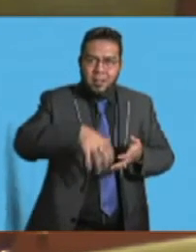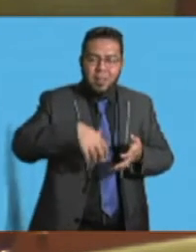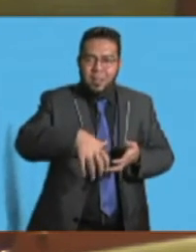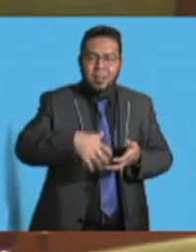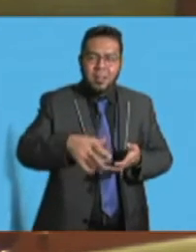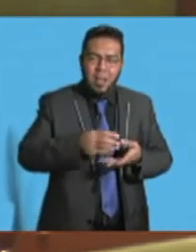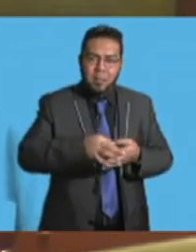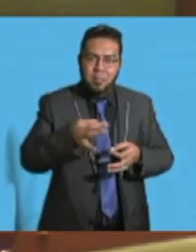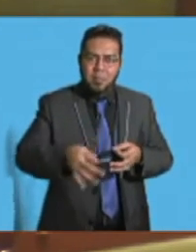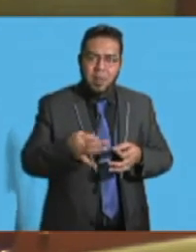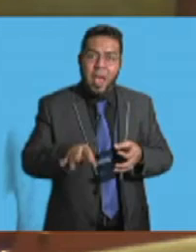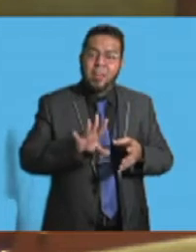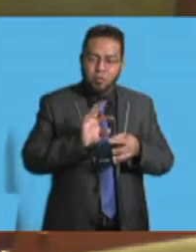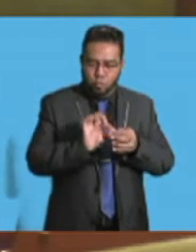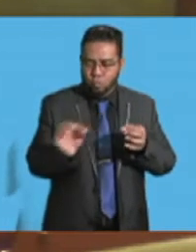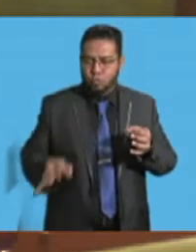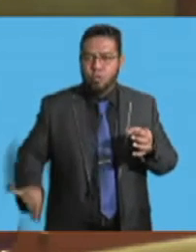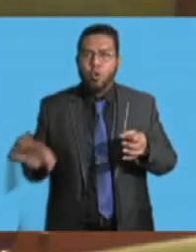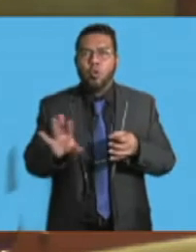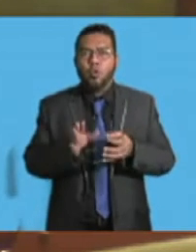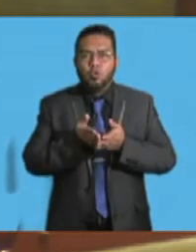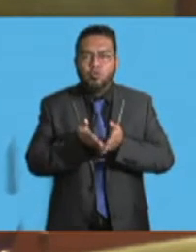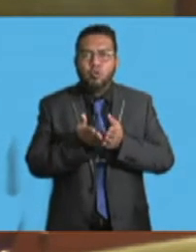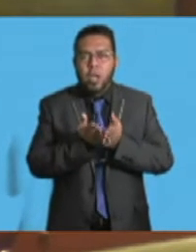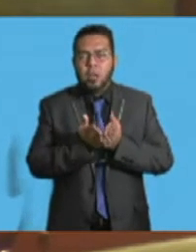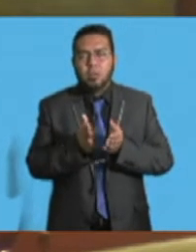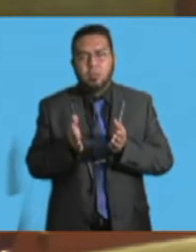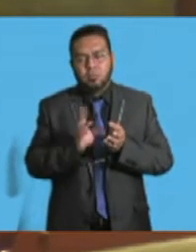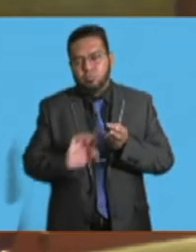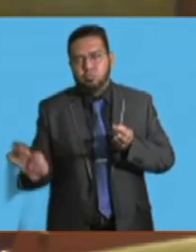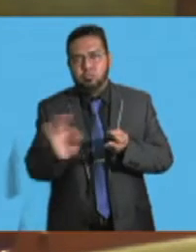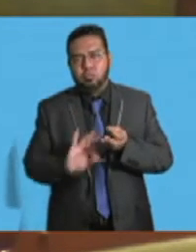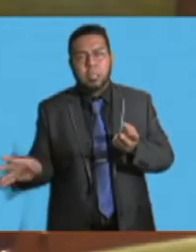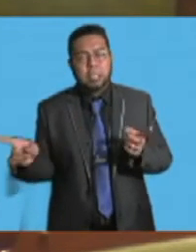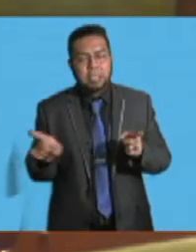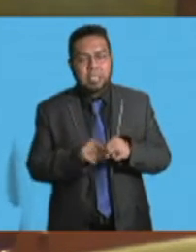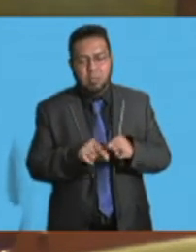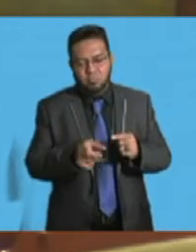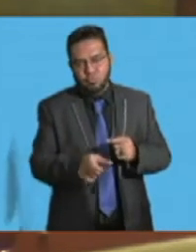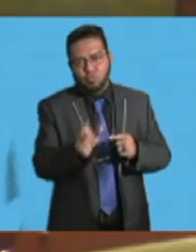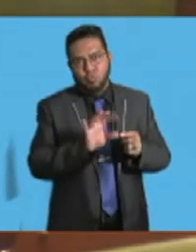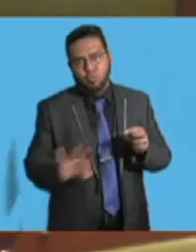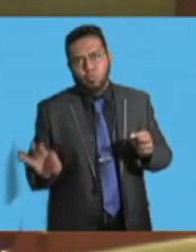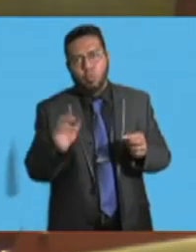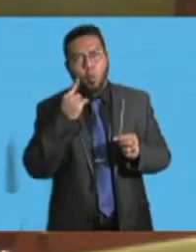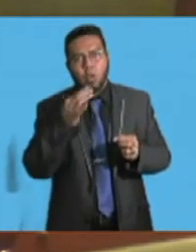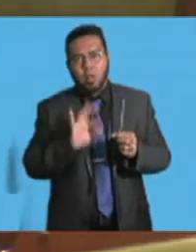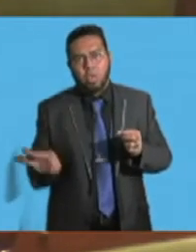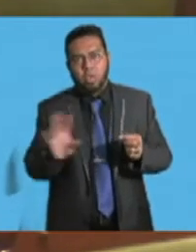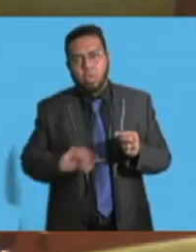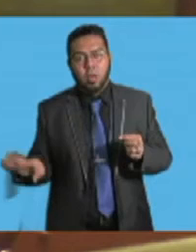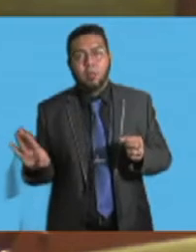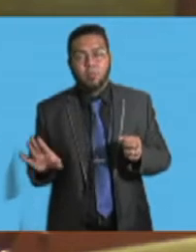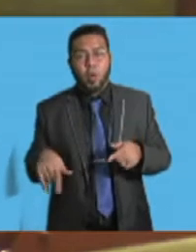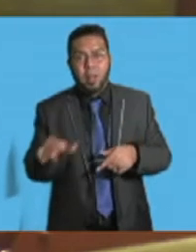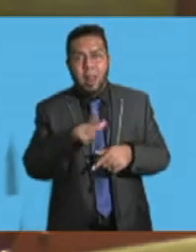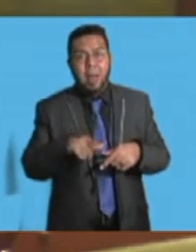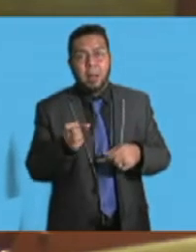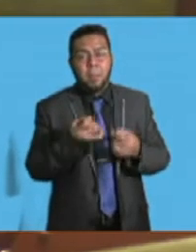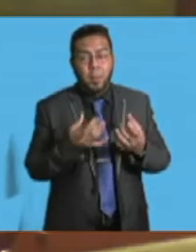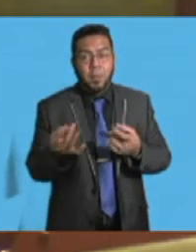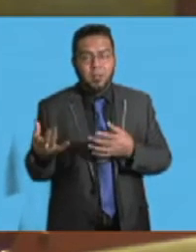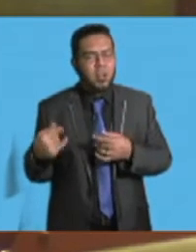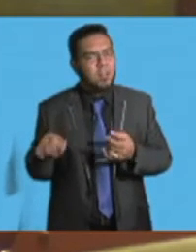ridging, and drainage. The facility is one of the best given that the cost of the land preparation is quite expensive. This